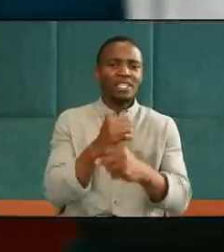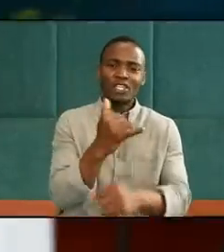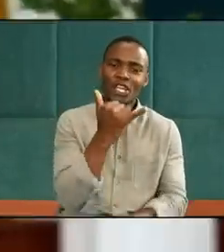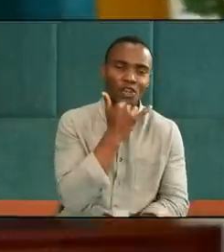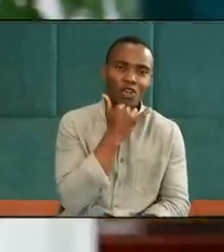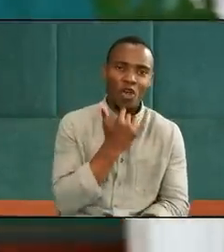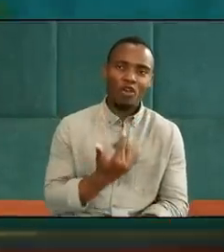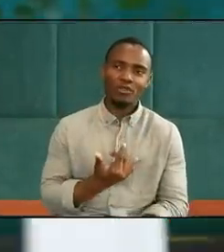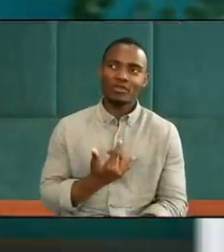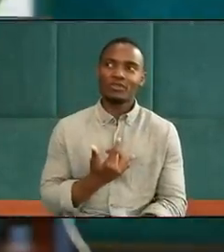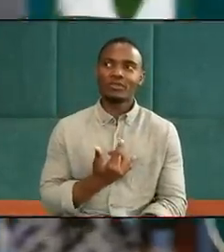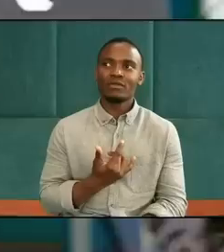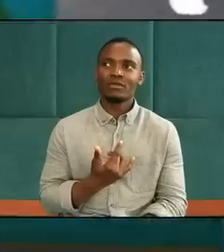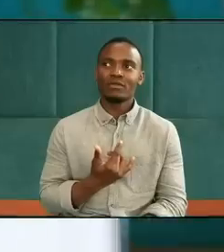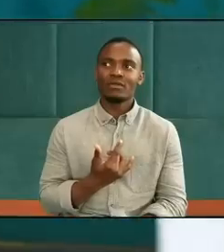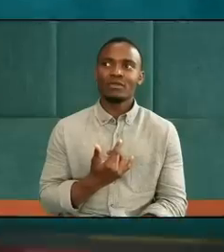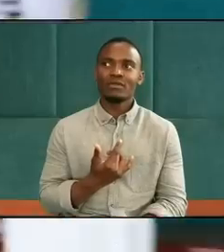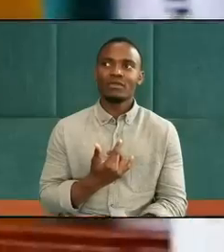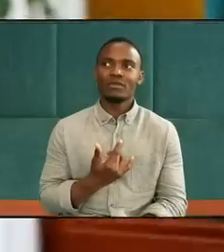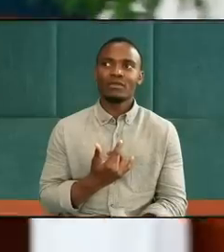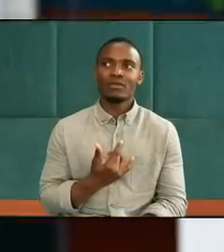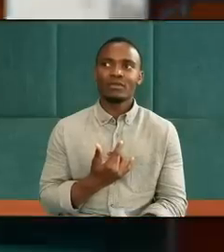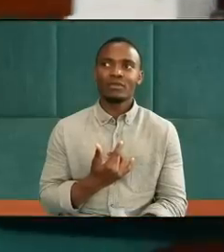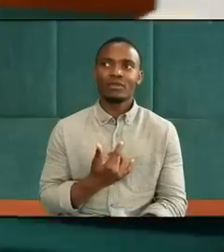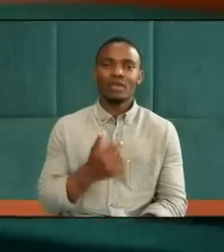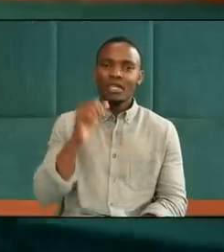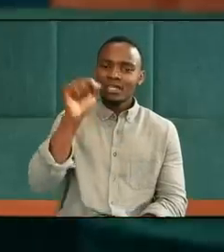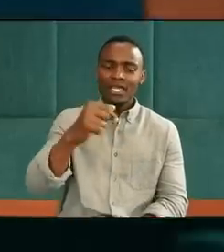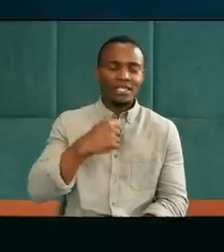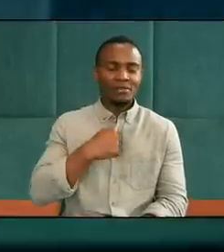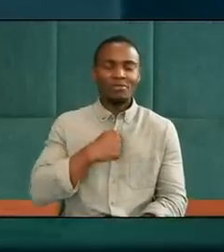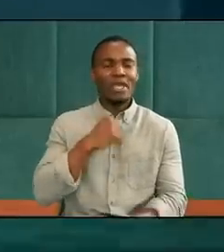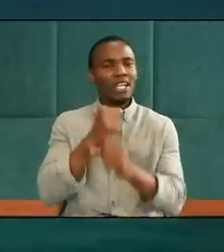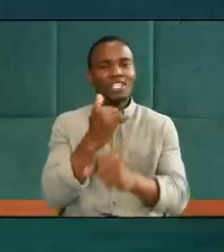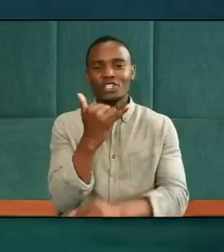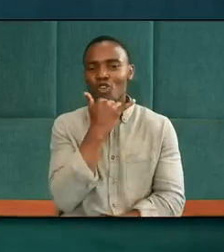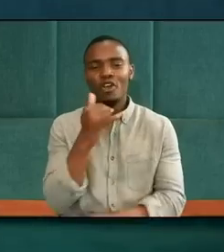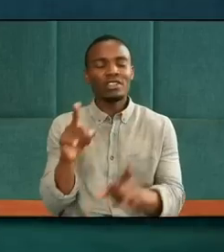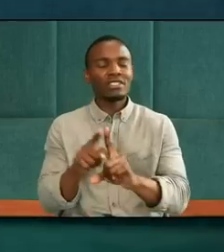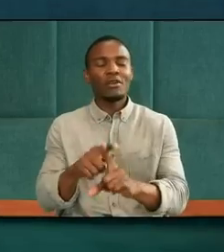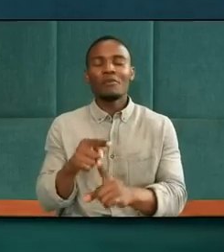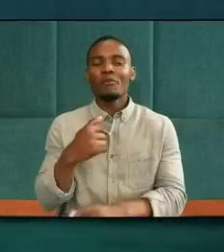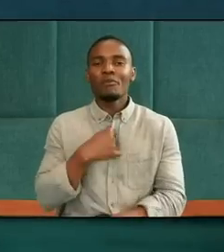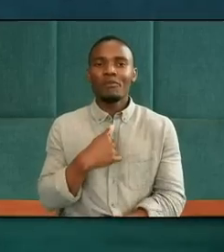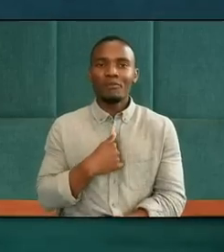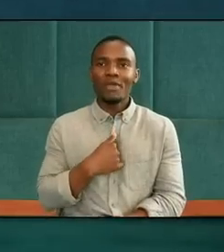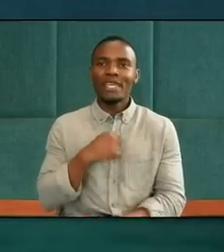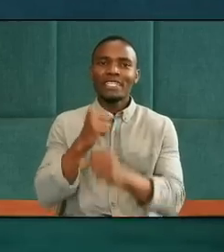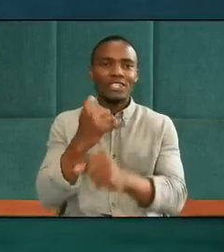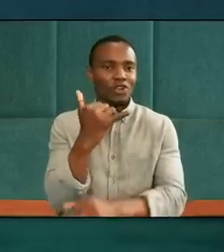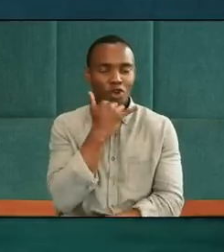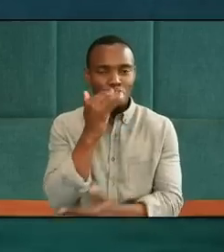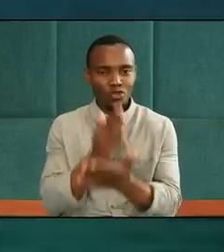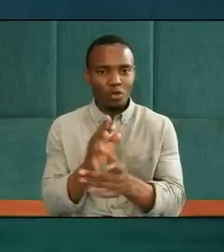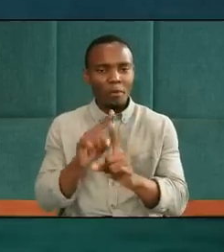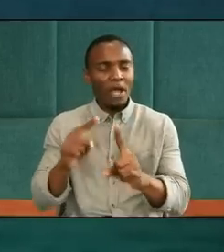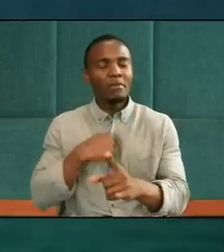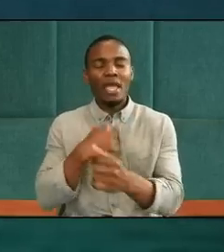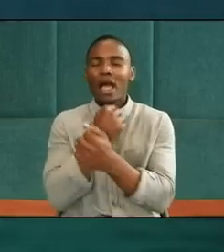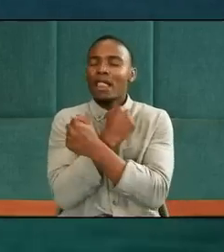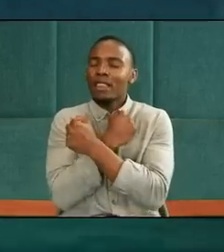you, Jesus. Don't use that to mean I don't love you. Yes, I mess up and I forgive, but I still love you with all my